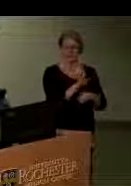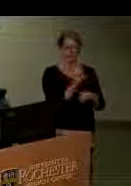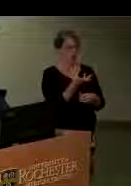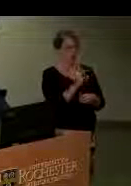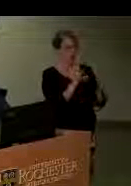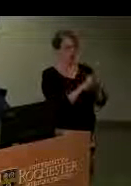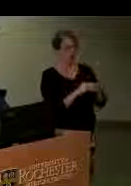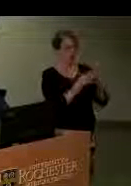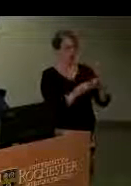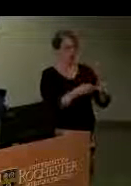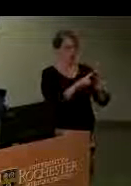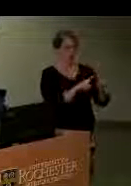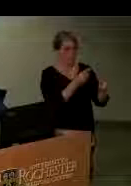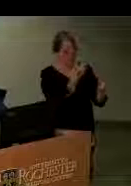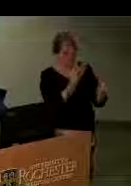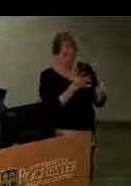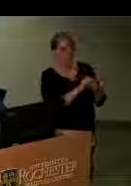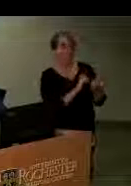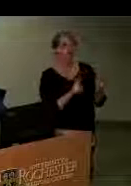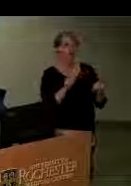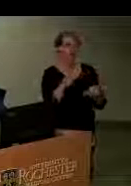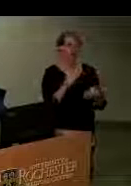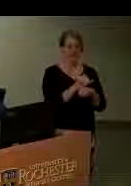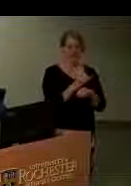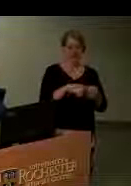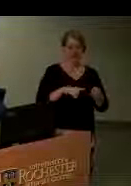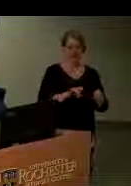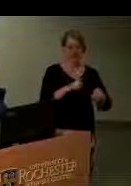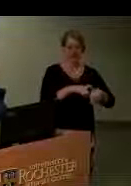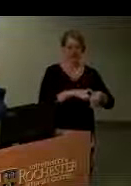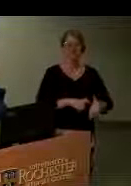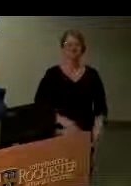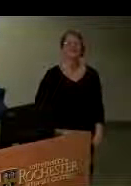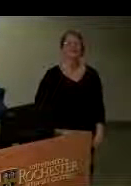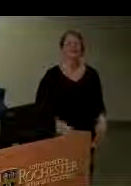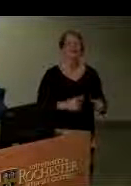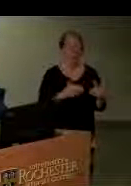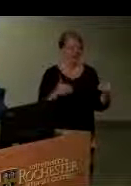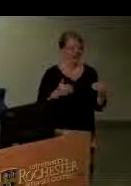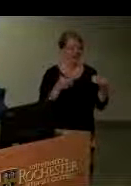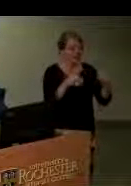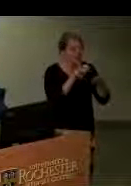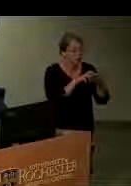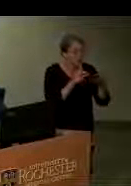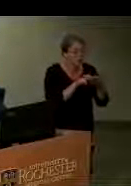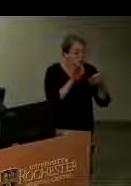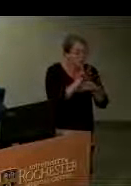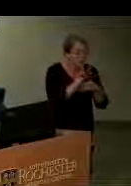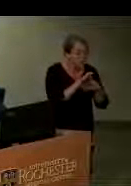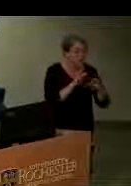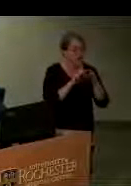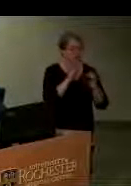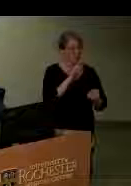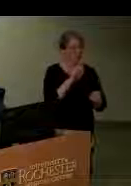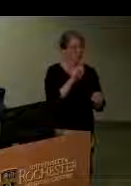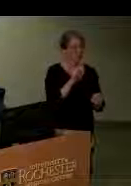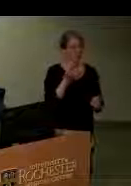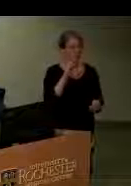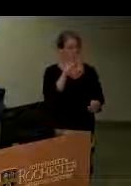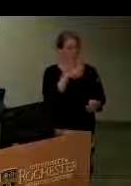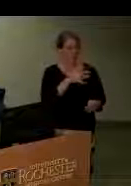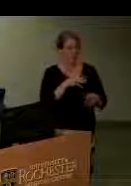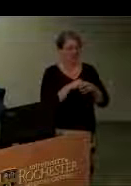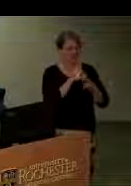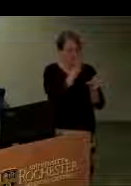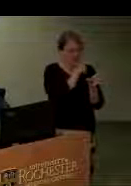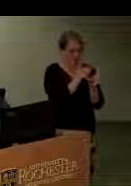but that was the only internships that were going on at the time. And then he did a research fellowship at the Brigham and Women's in